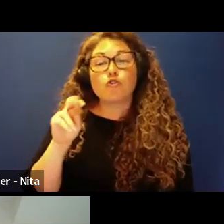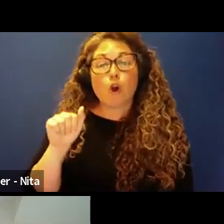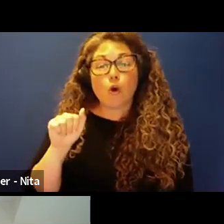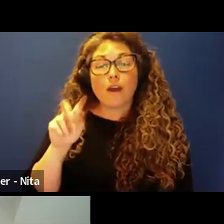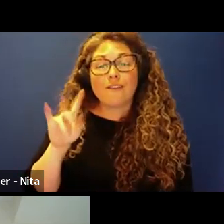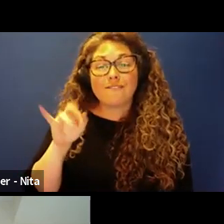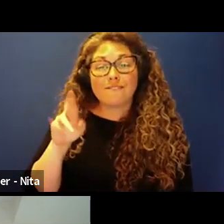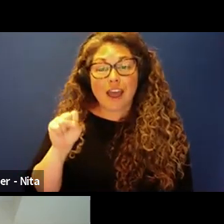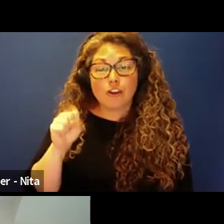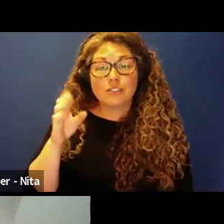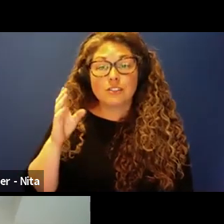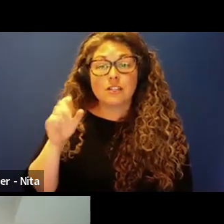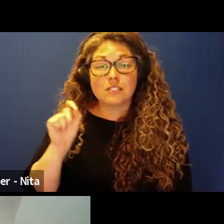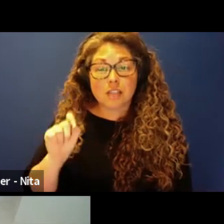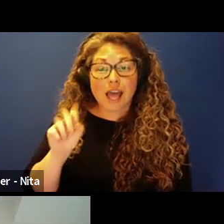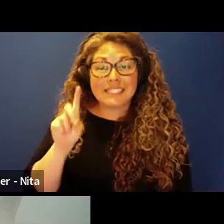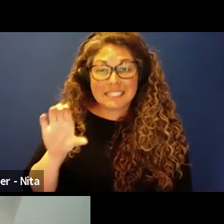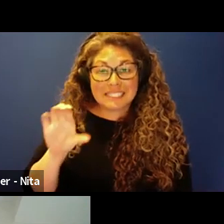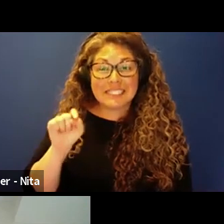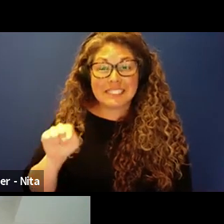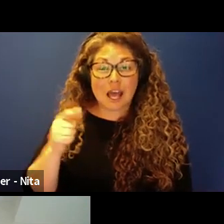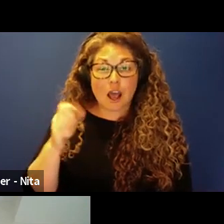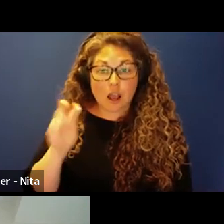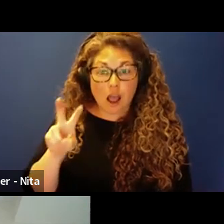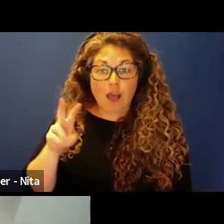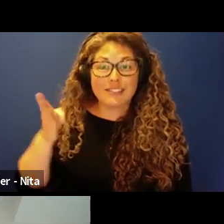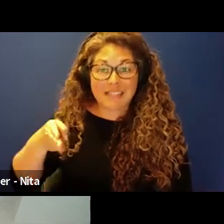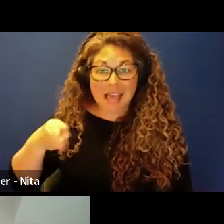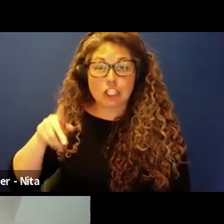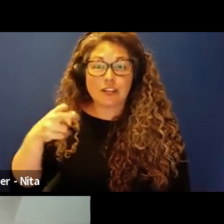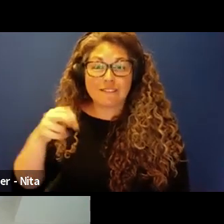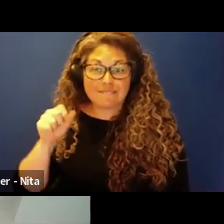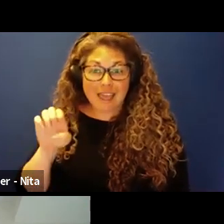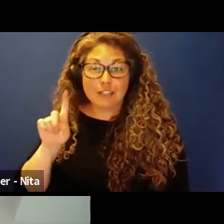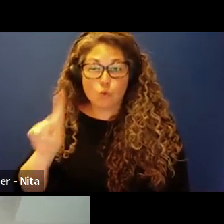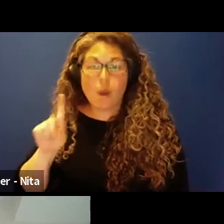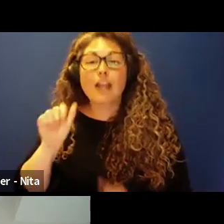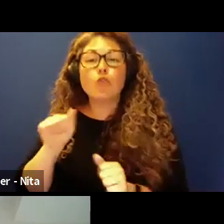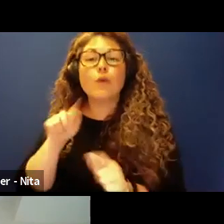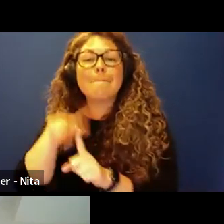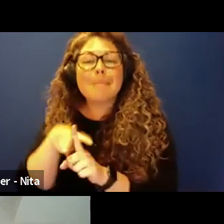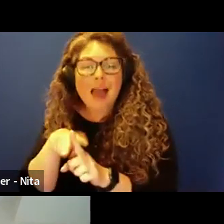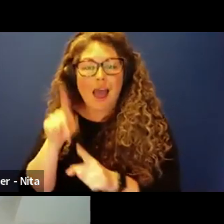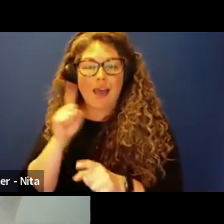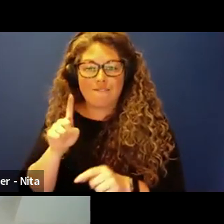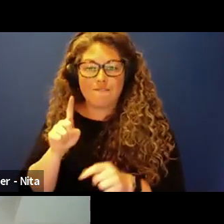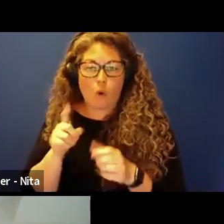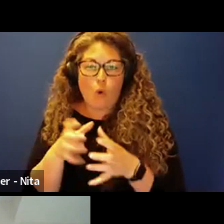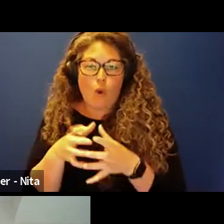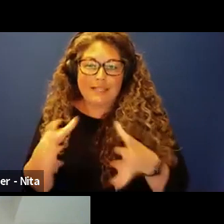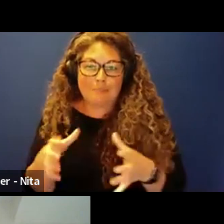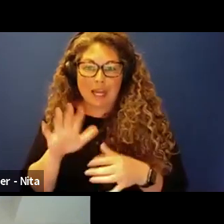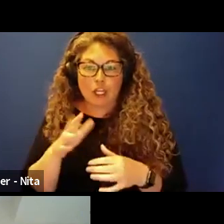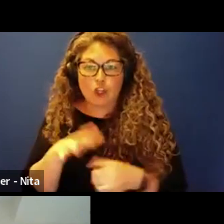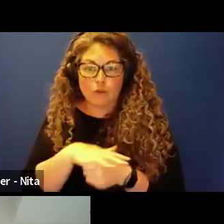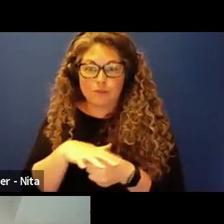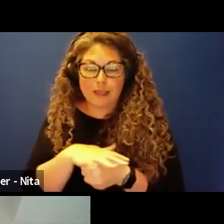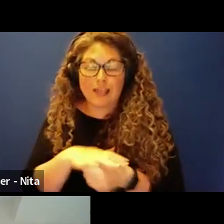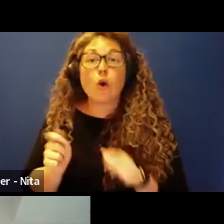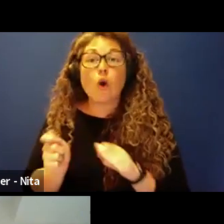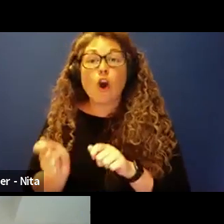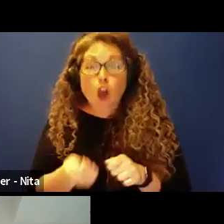coronavirus.dc.gov/phase1. The following parks and recreation spaces are now open: dog parks, golf courses, parks, tennis